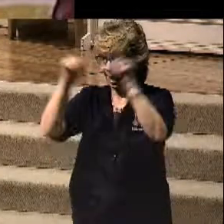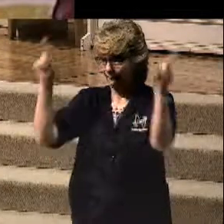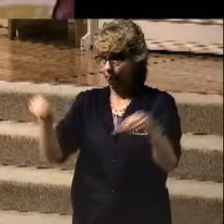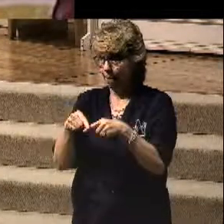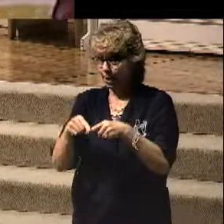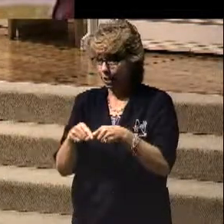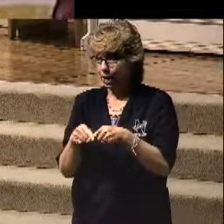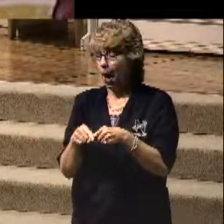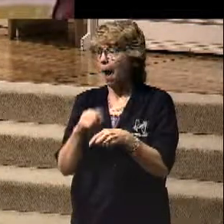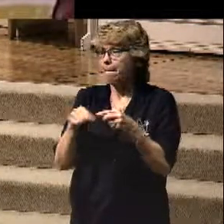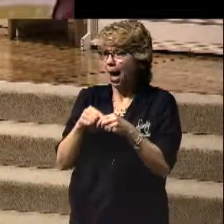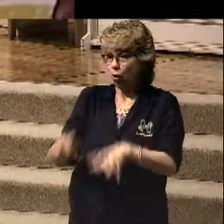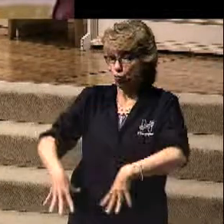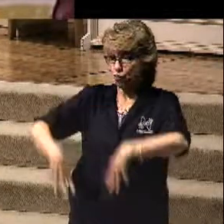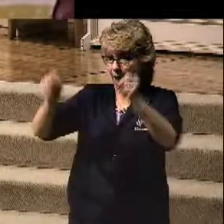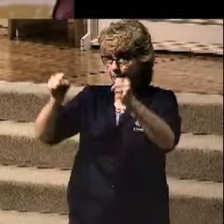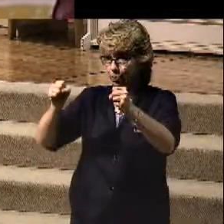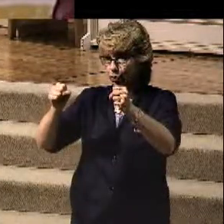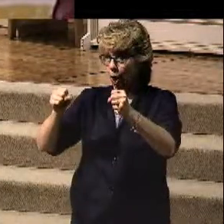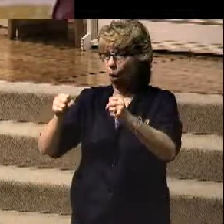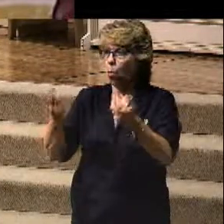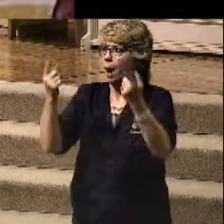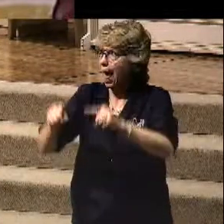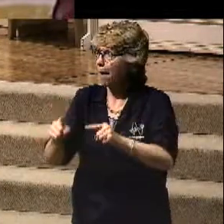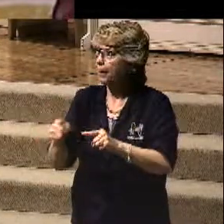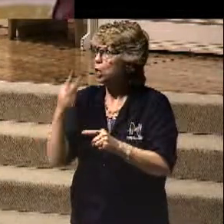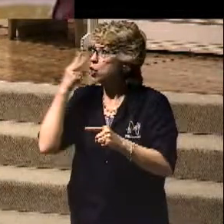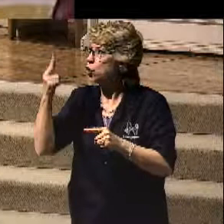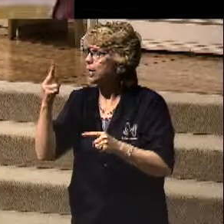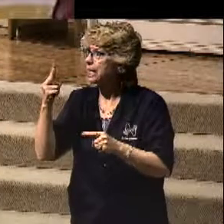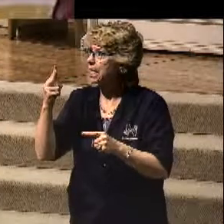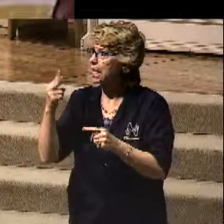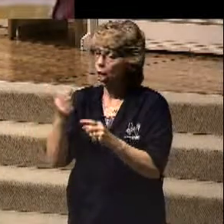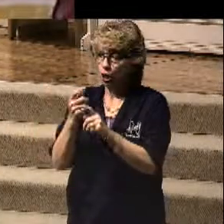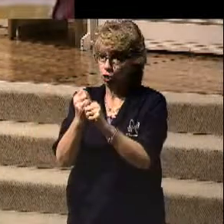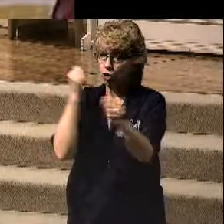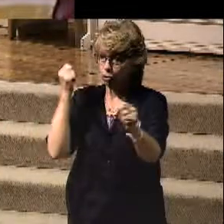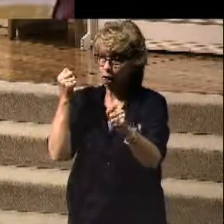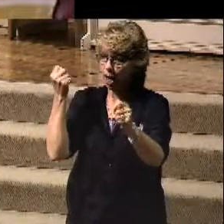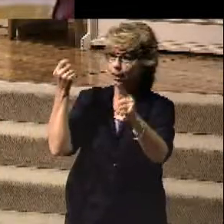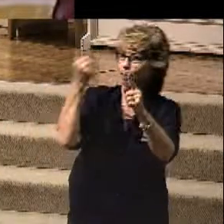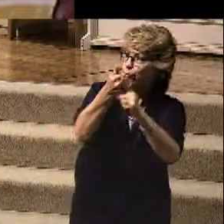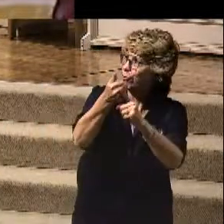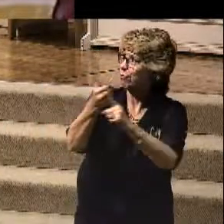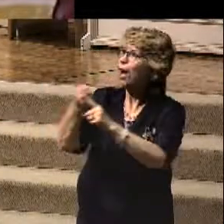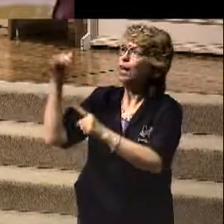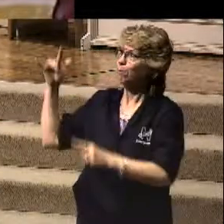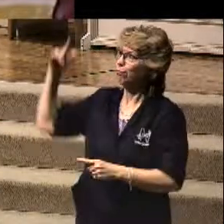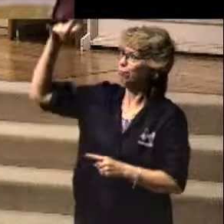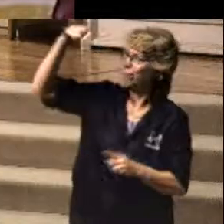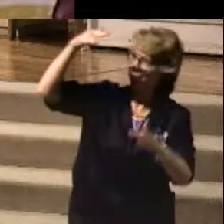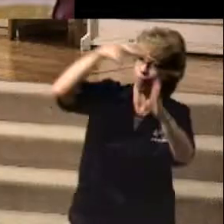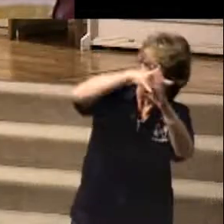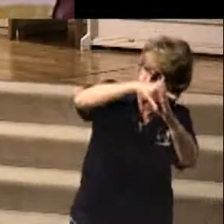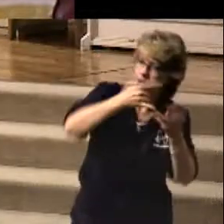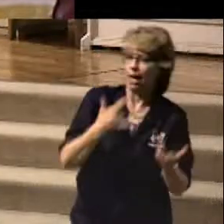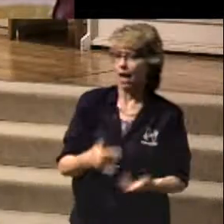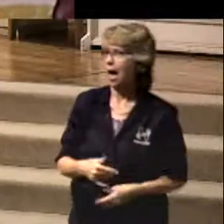rapture might look like if we could see it, you know, in spiritual eyes. I don't believe that we're going to